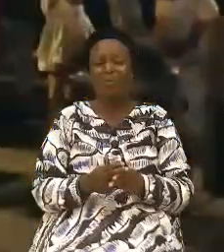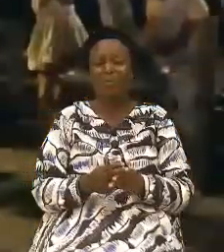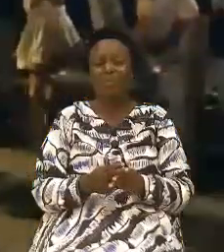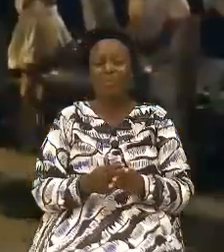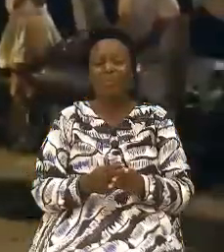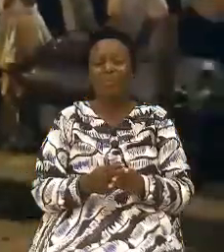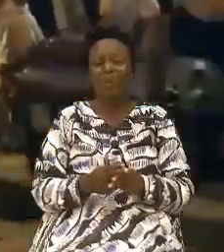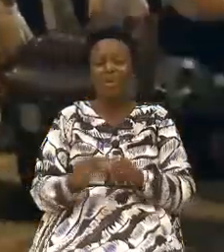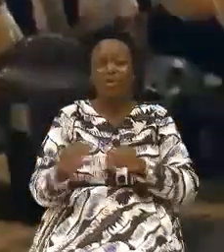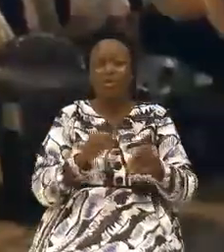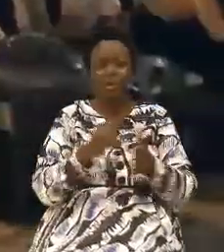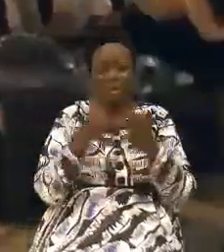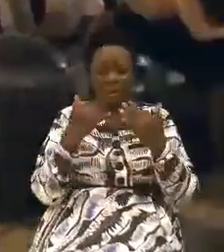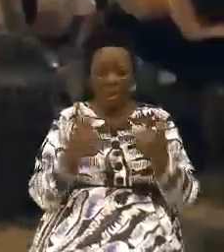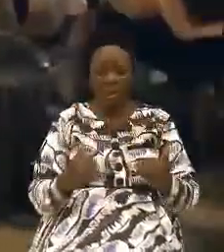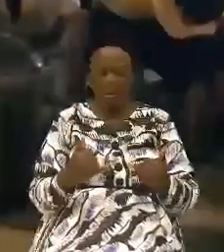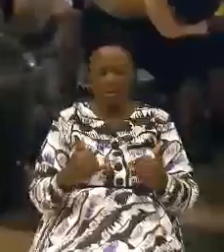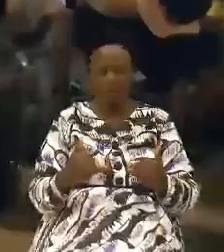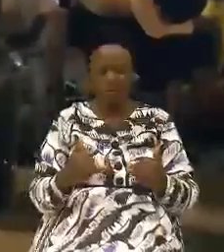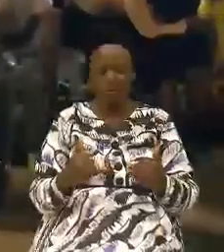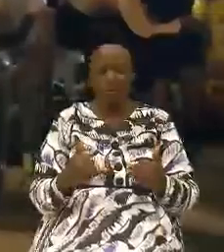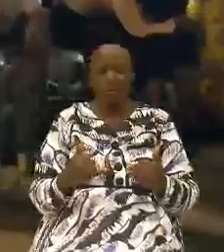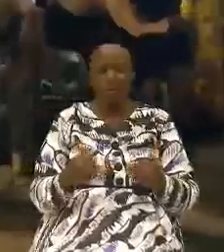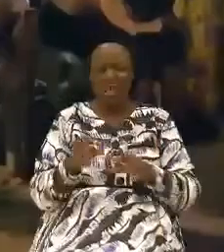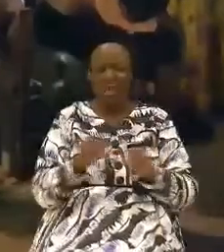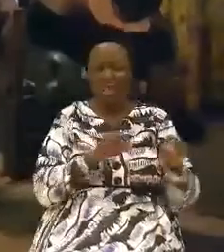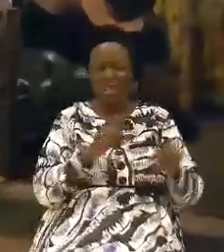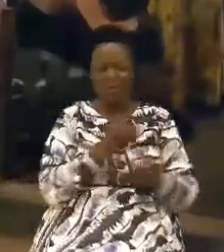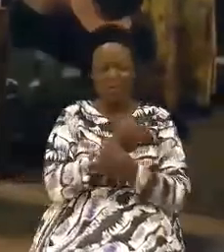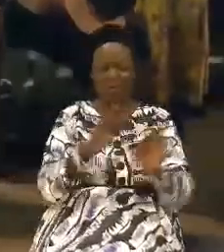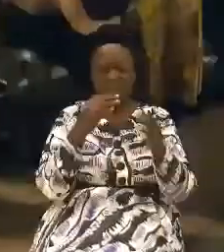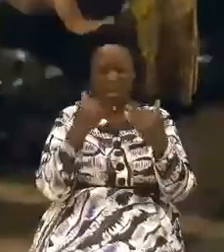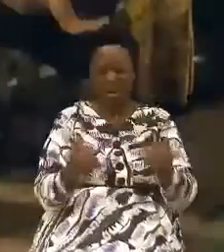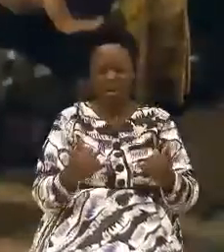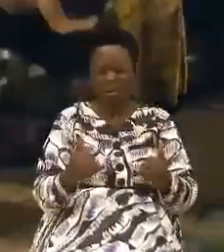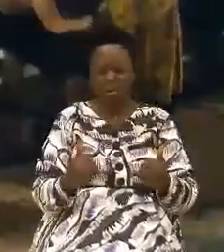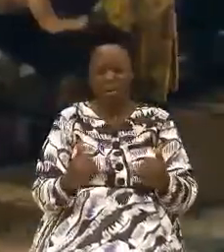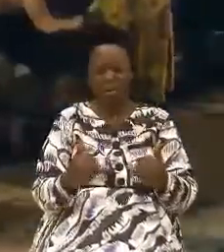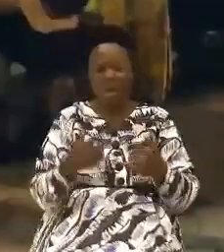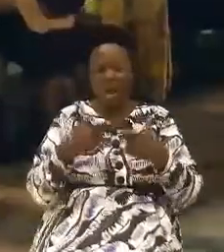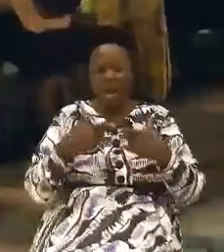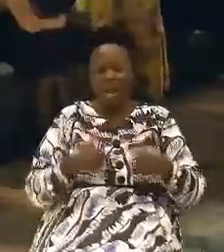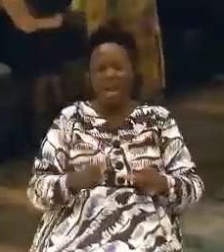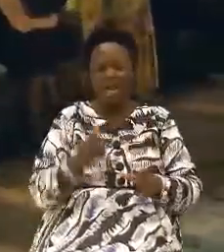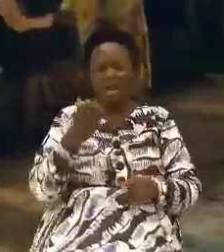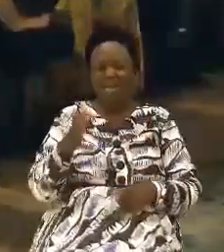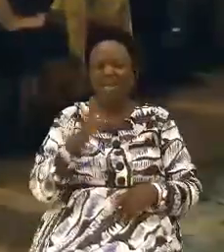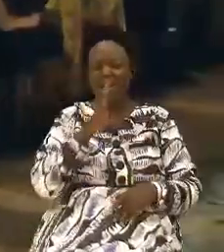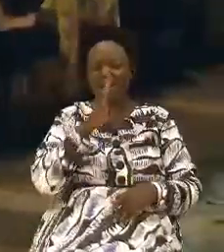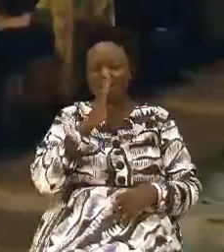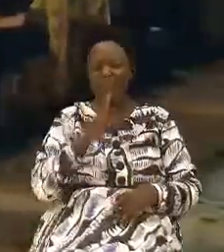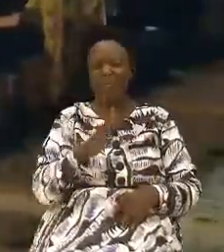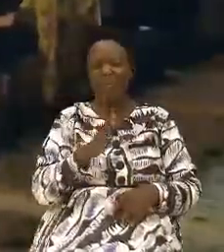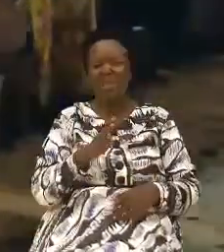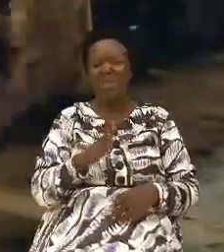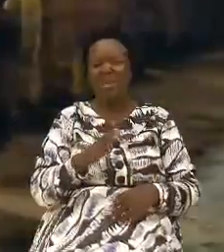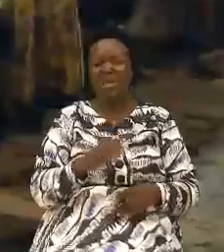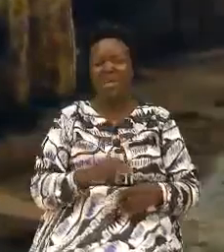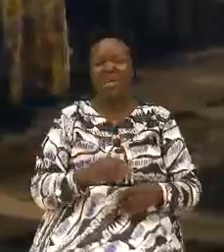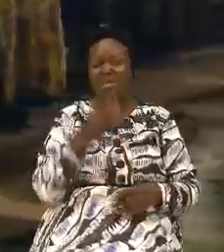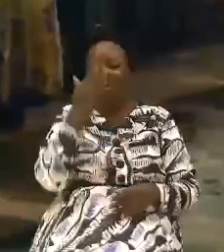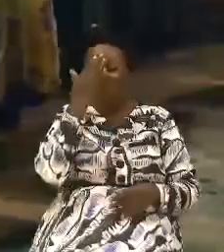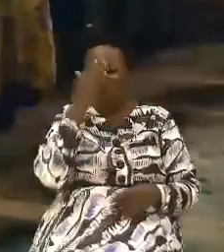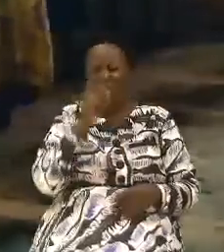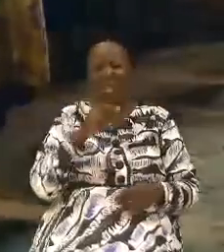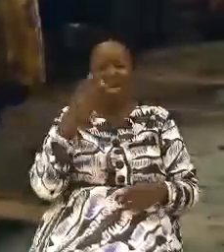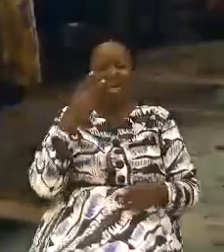Do it now. Set them free now. Let there be manifestation,